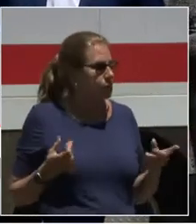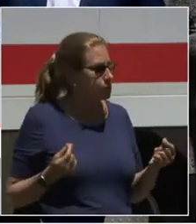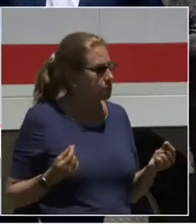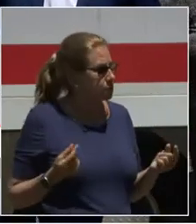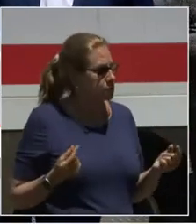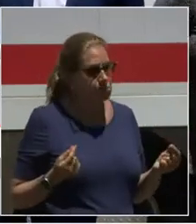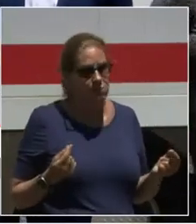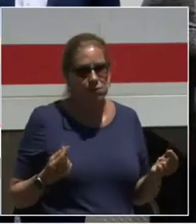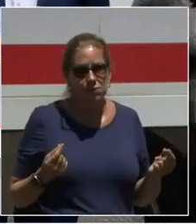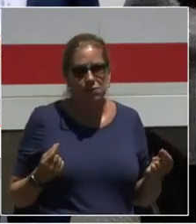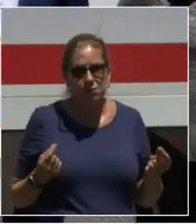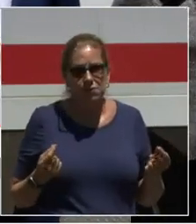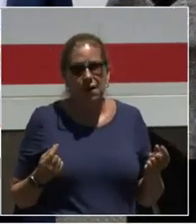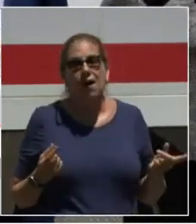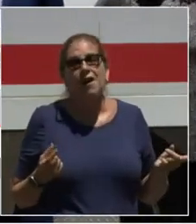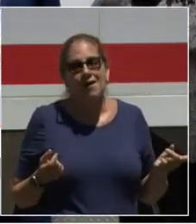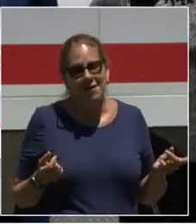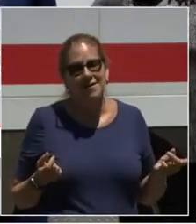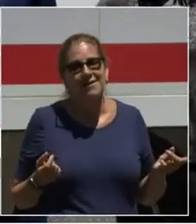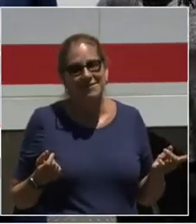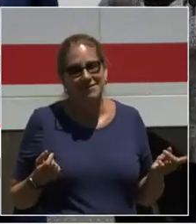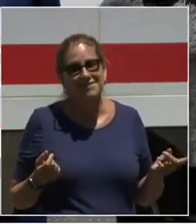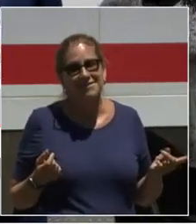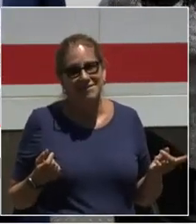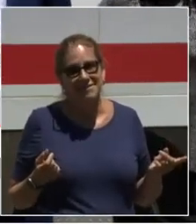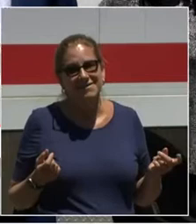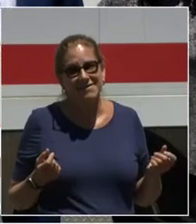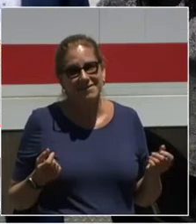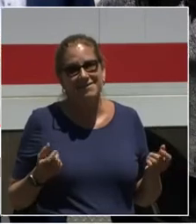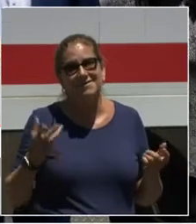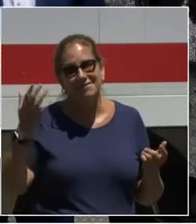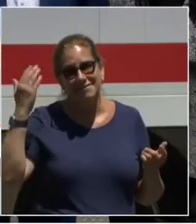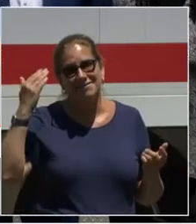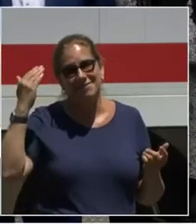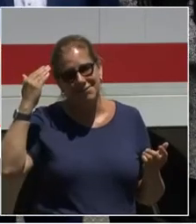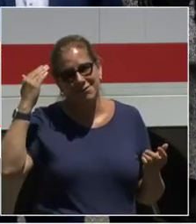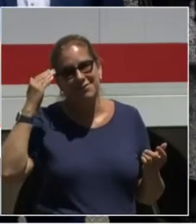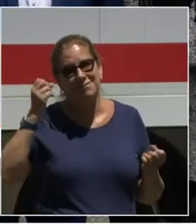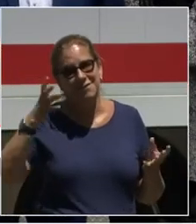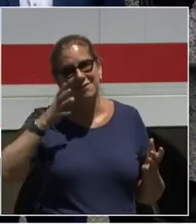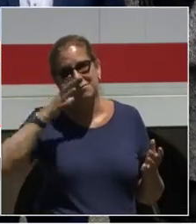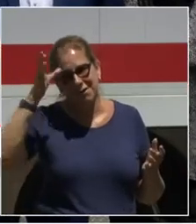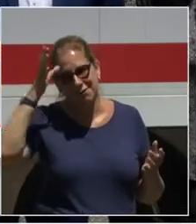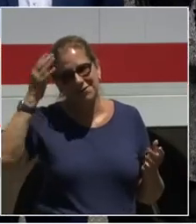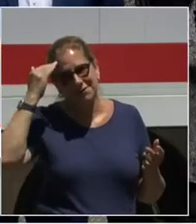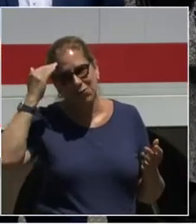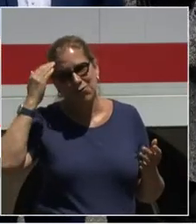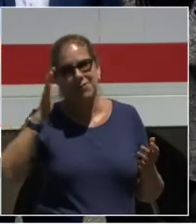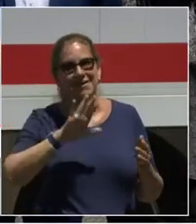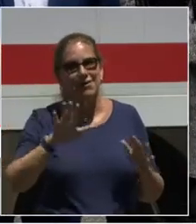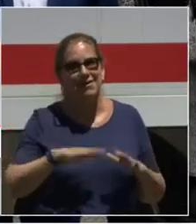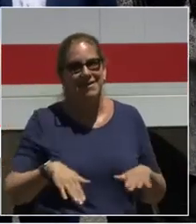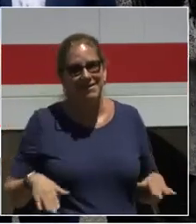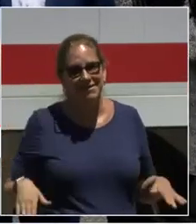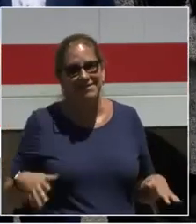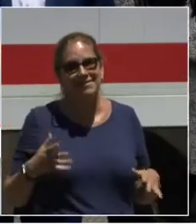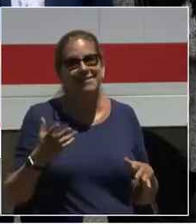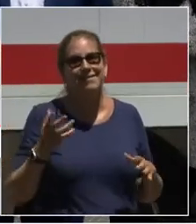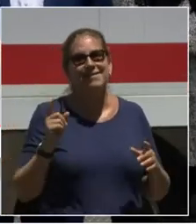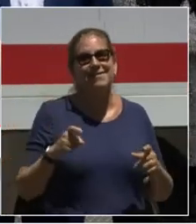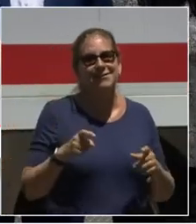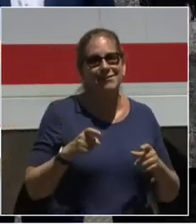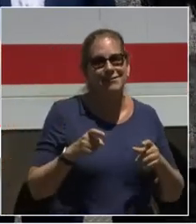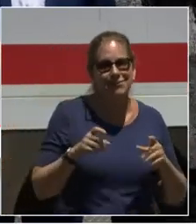parents get kids shots every single year, and we have to get back to that cycle of